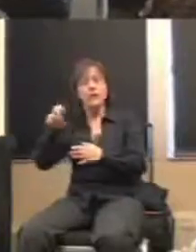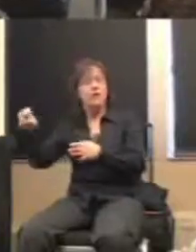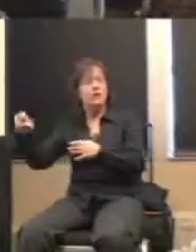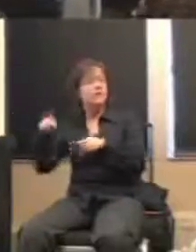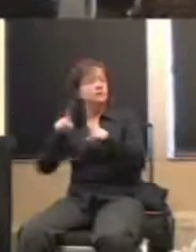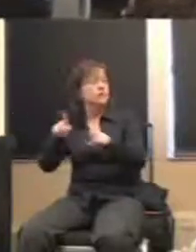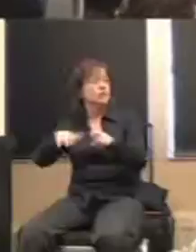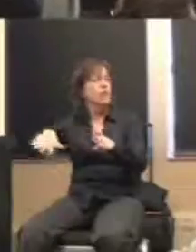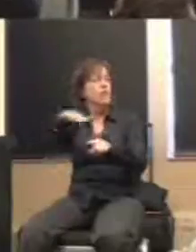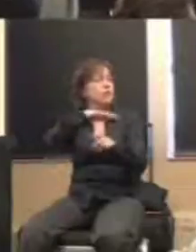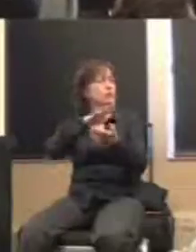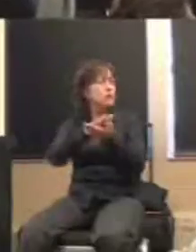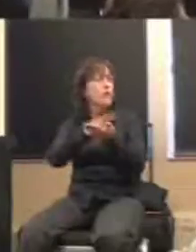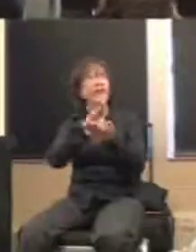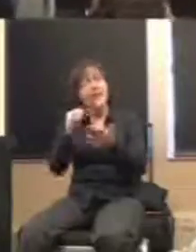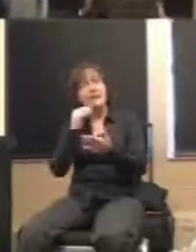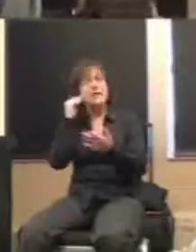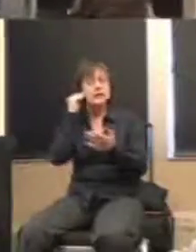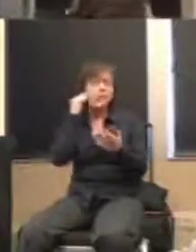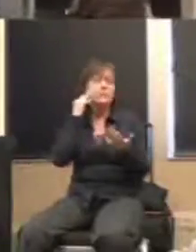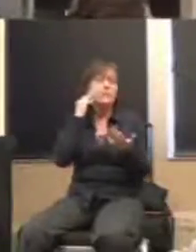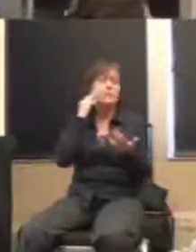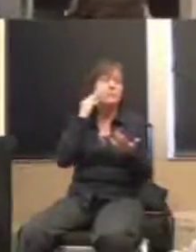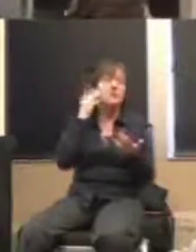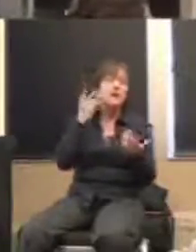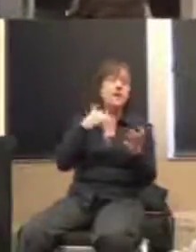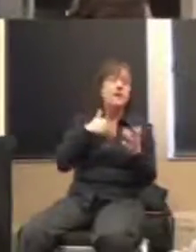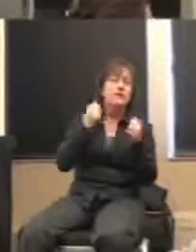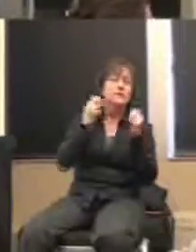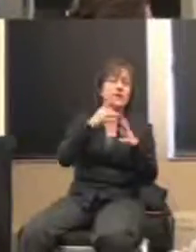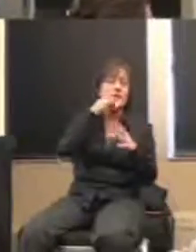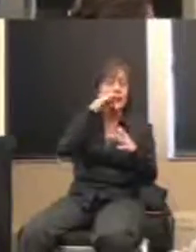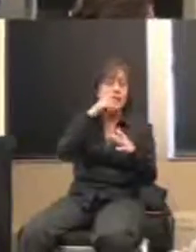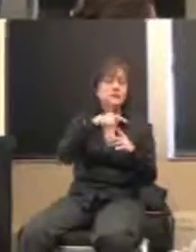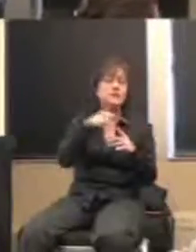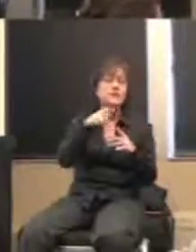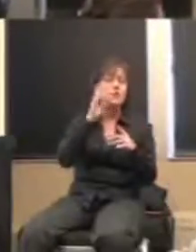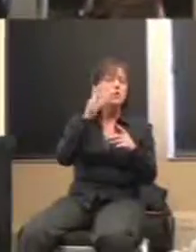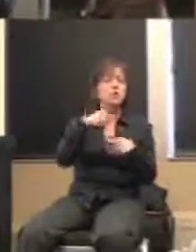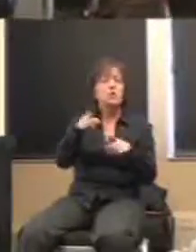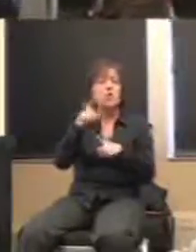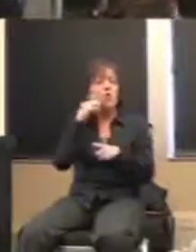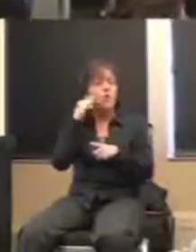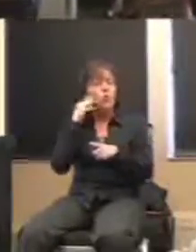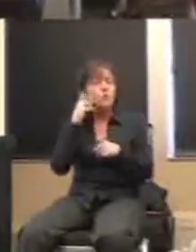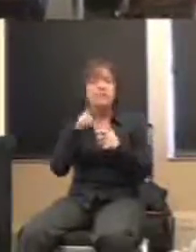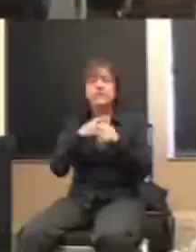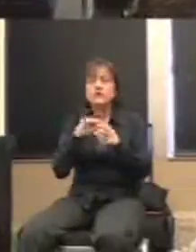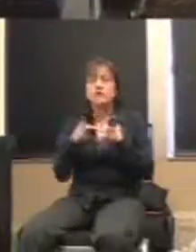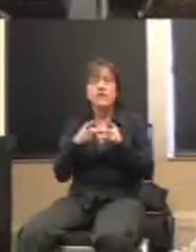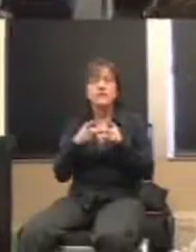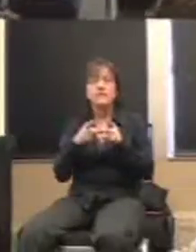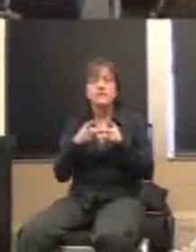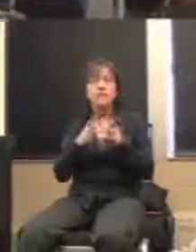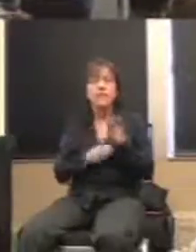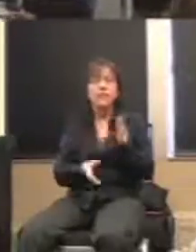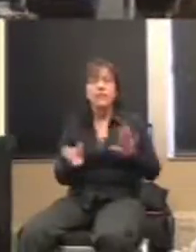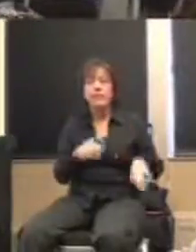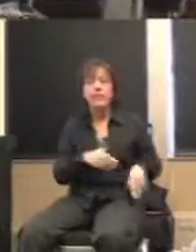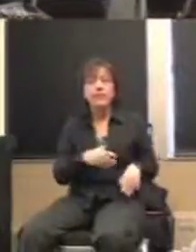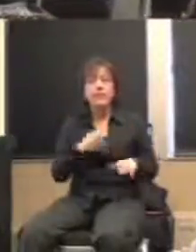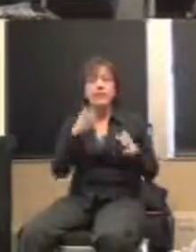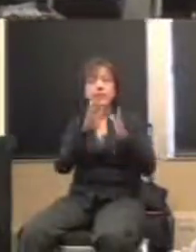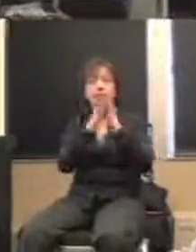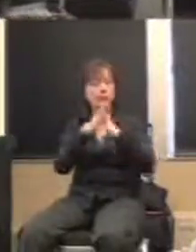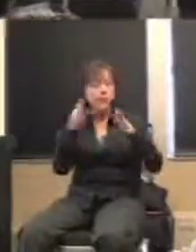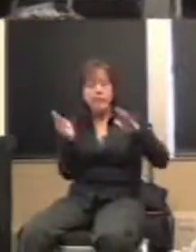school environment and at home. I have a lot of kiddos who will go home and the first place it goes when they get home is in the closet.